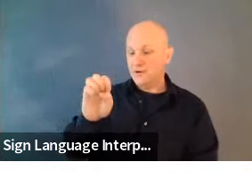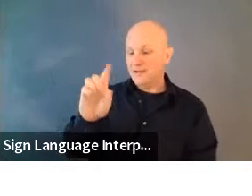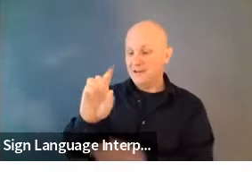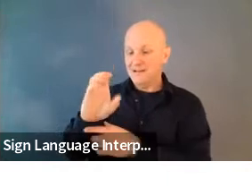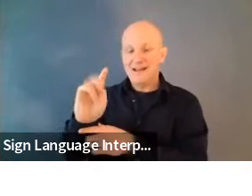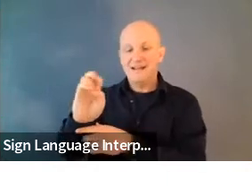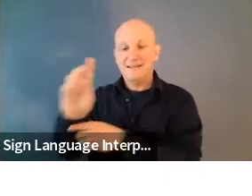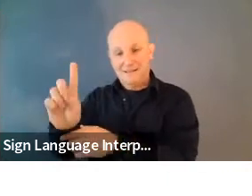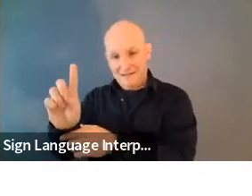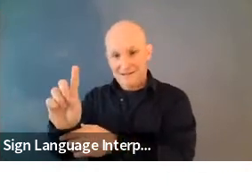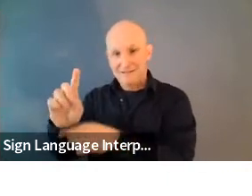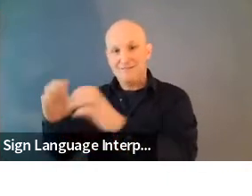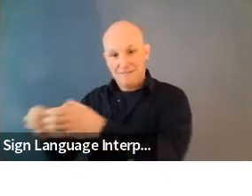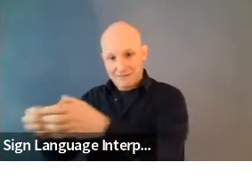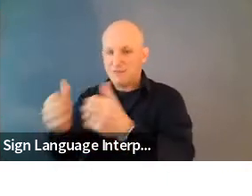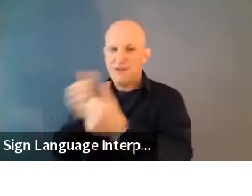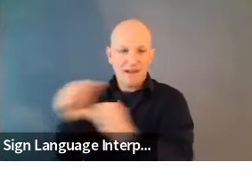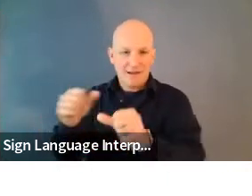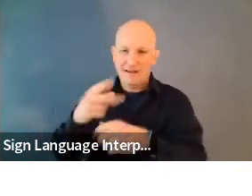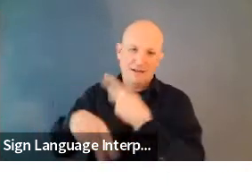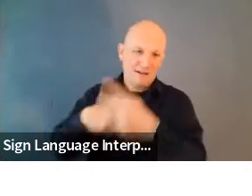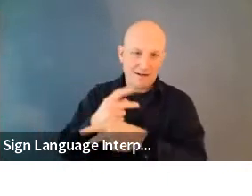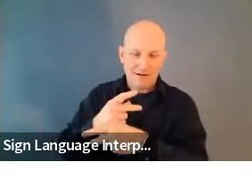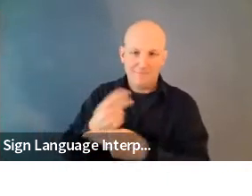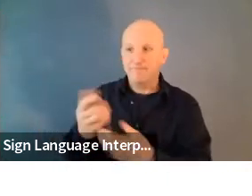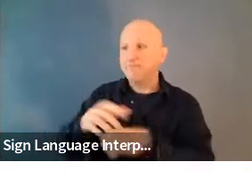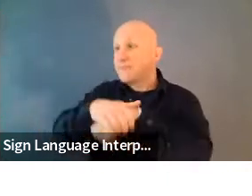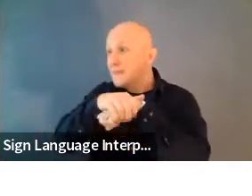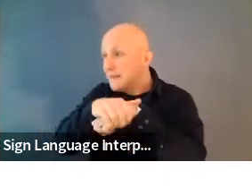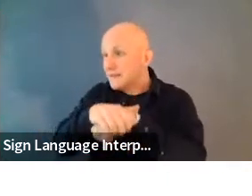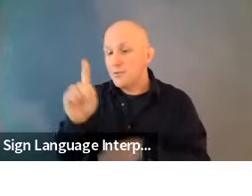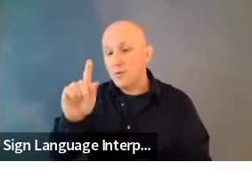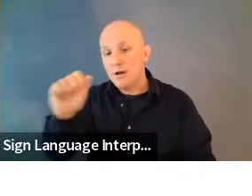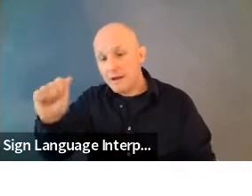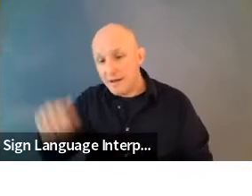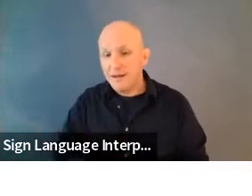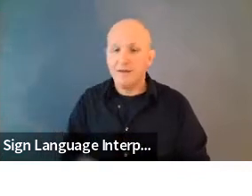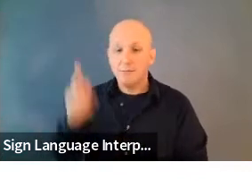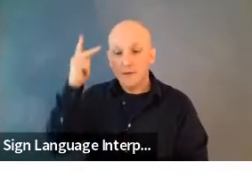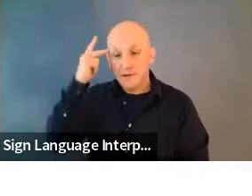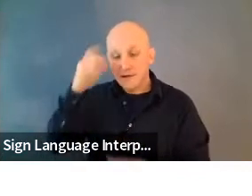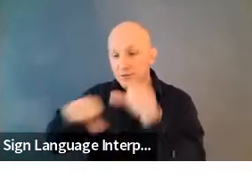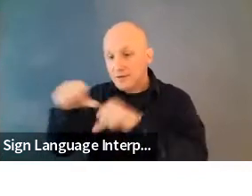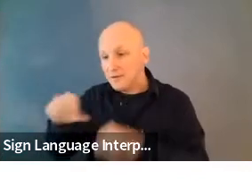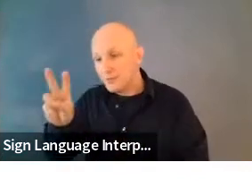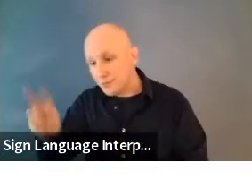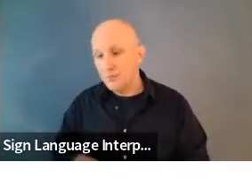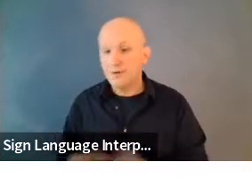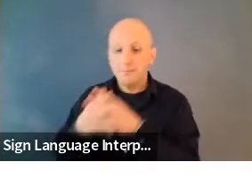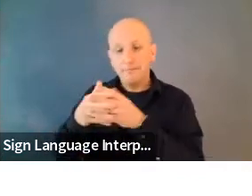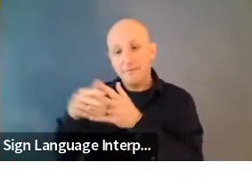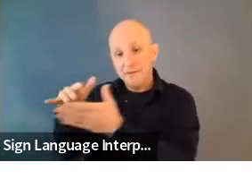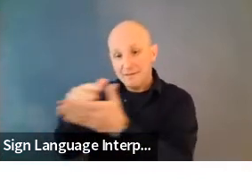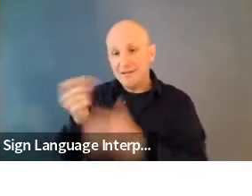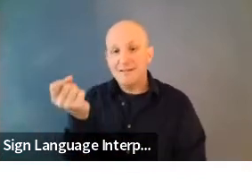The 7G courses are English 1A, Political Science 2, American Studies 11, and they also get to choose